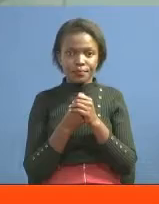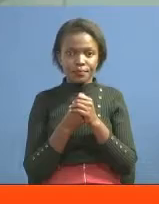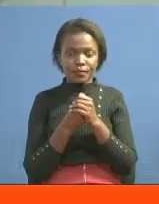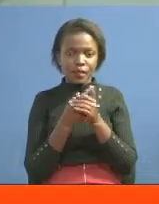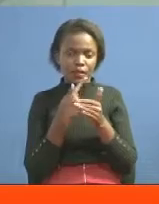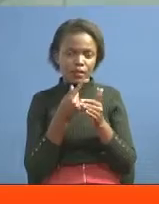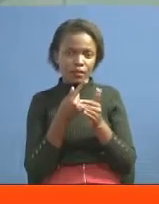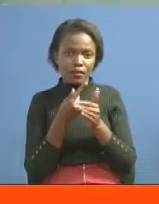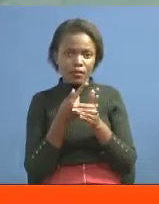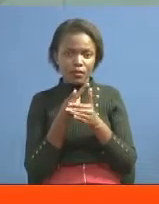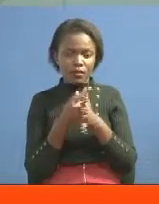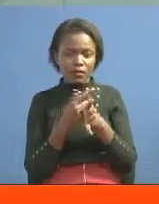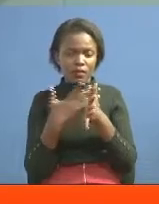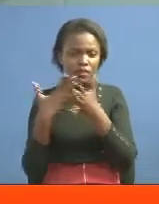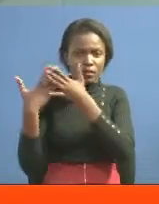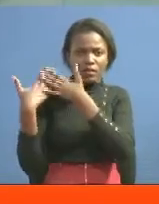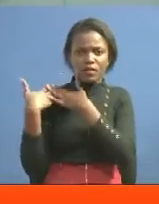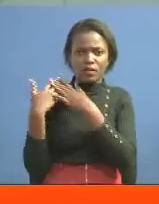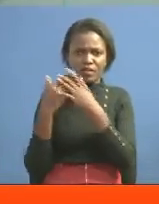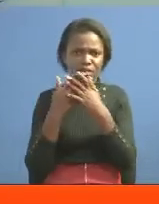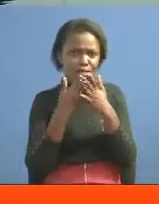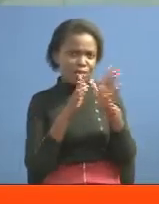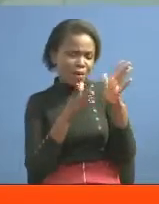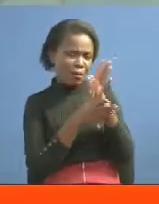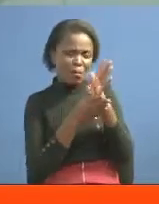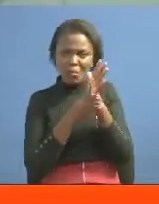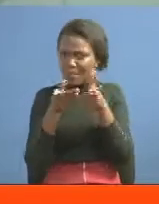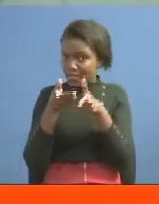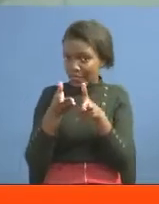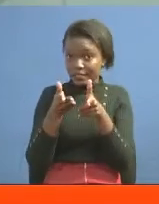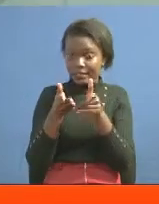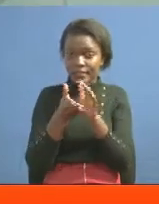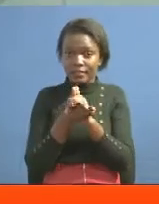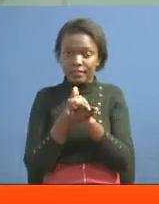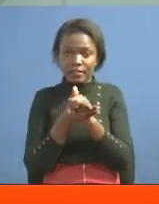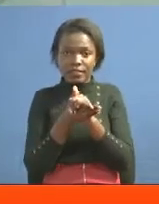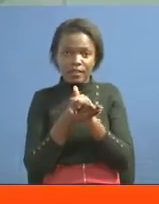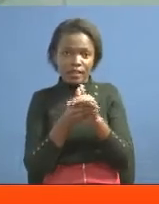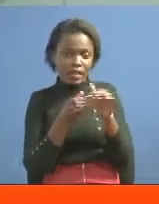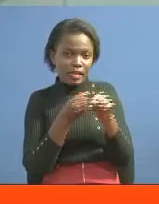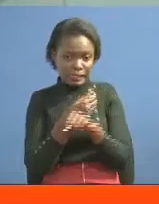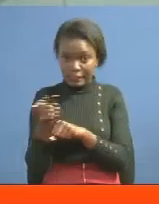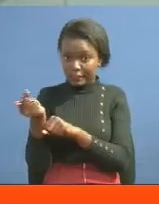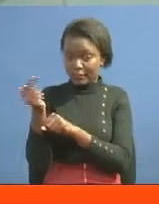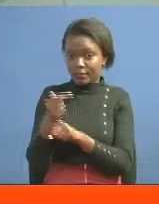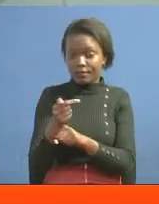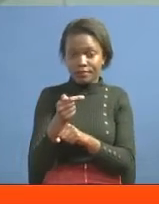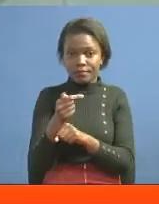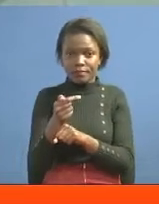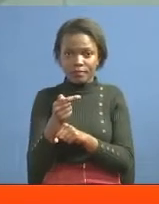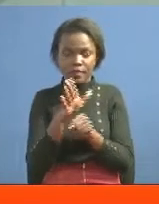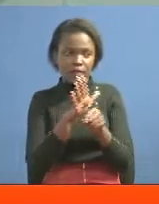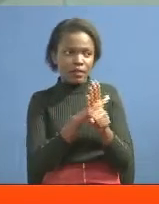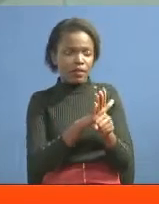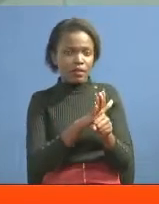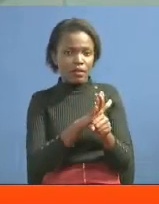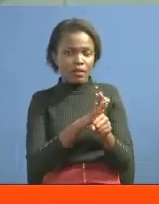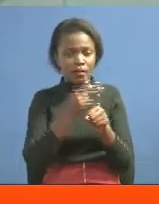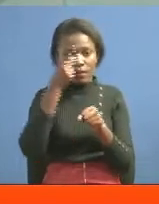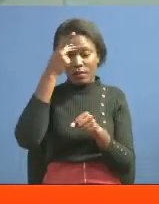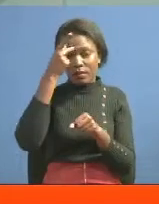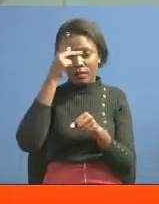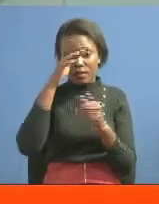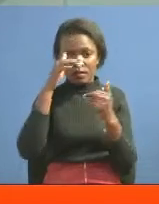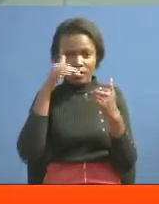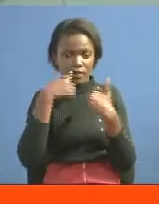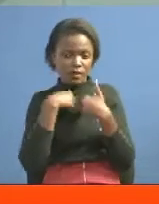concerned. So it's really going back and seeing these problems were there. But then COVID came and hit the last blow. So a lot of policy need to be